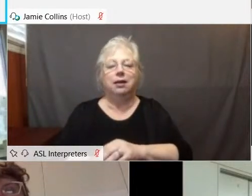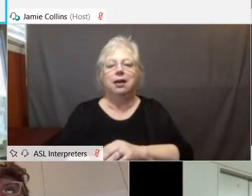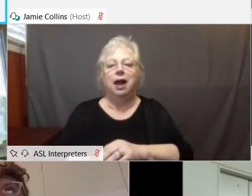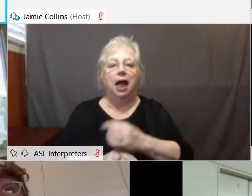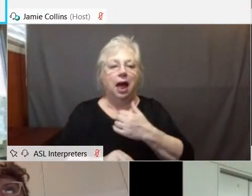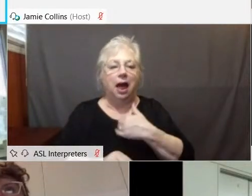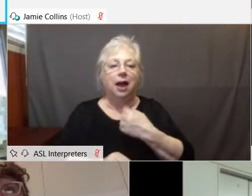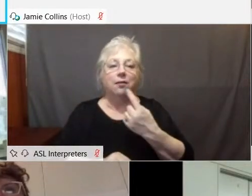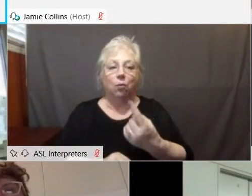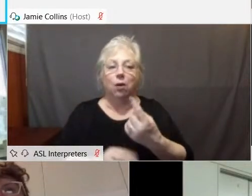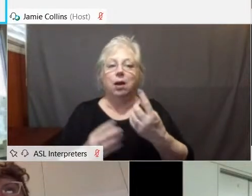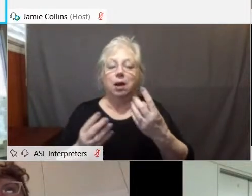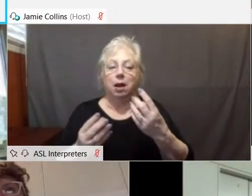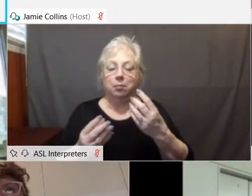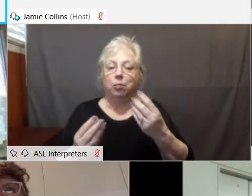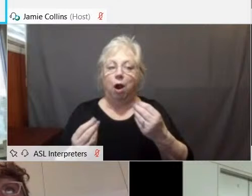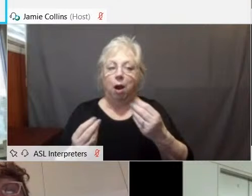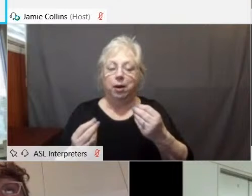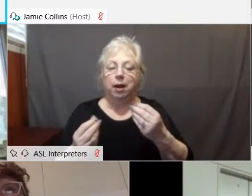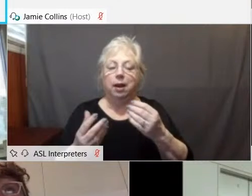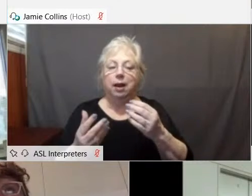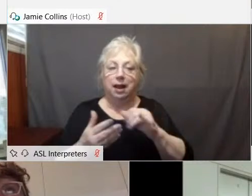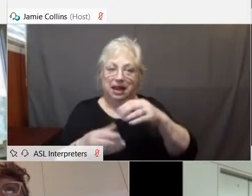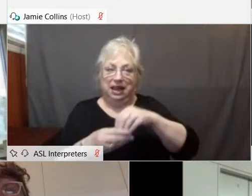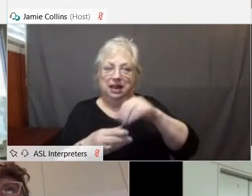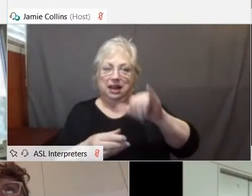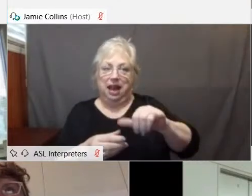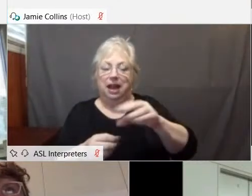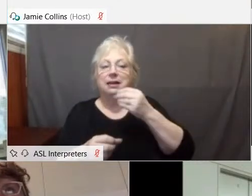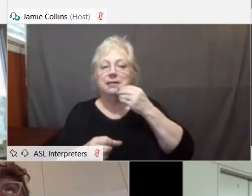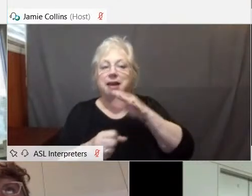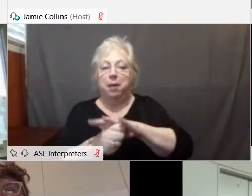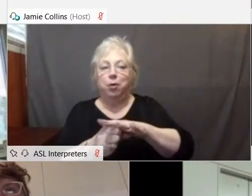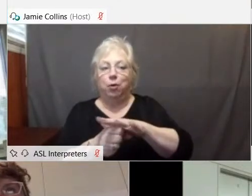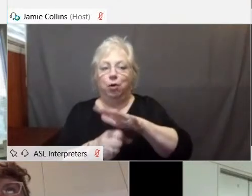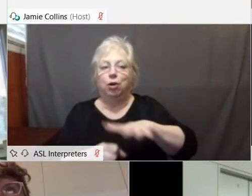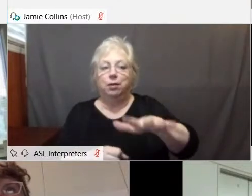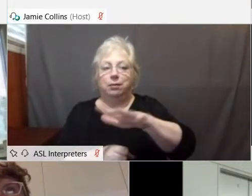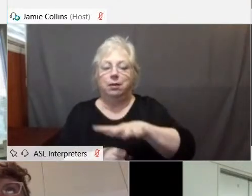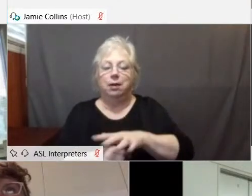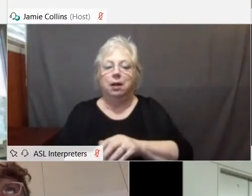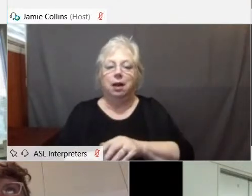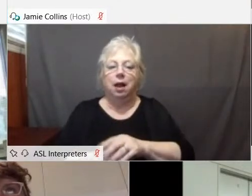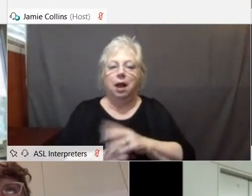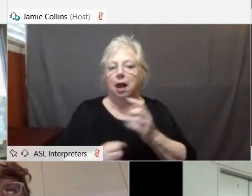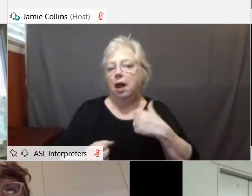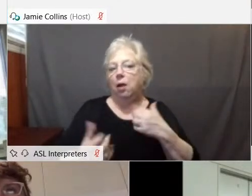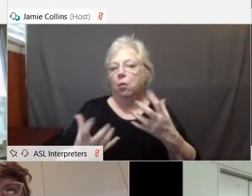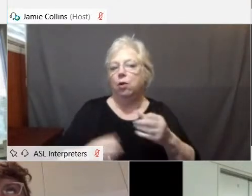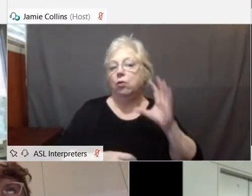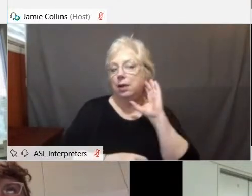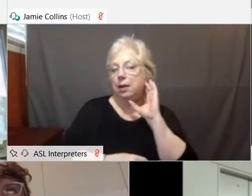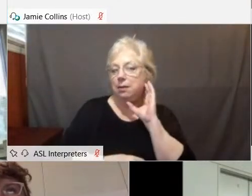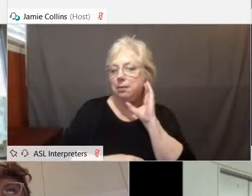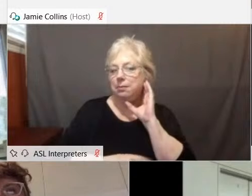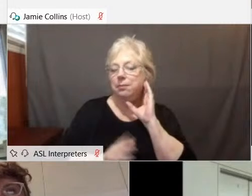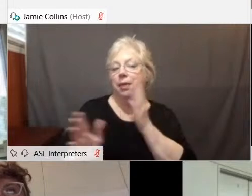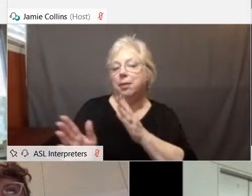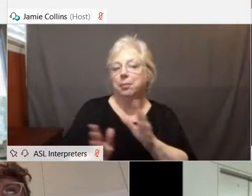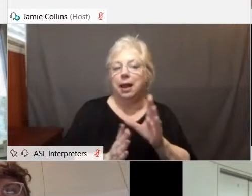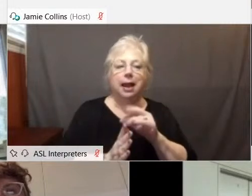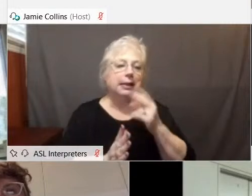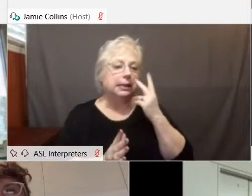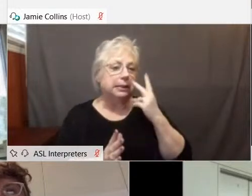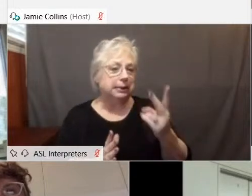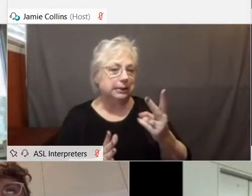have one of the properties that is in that neighborhood. I wanted to hear what the plans were and see